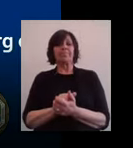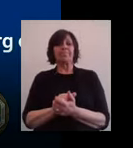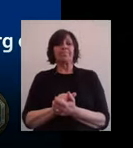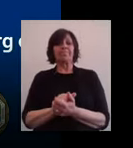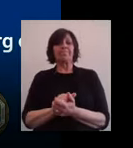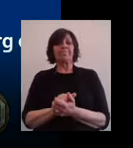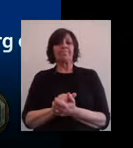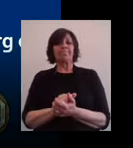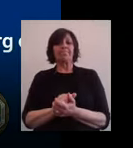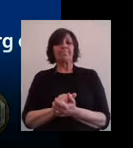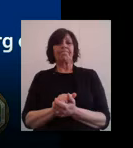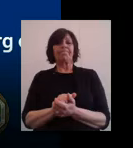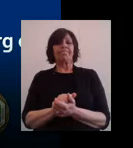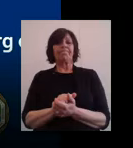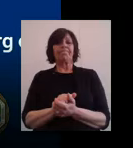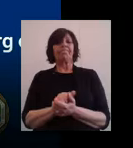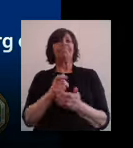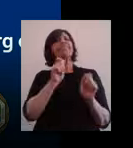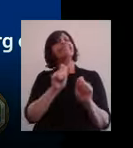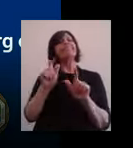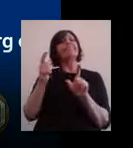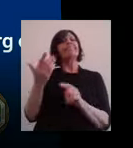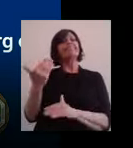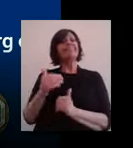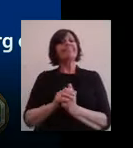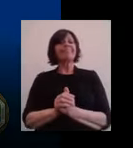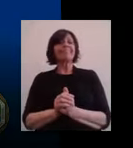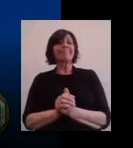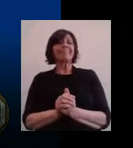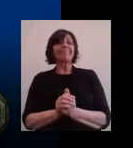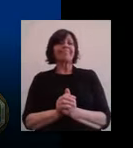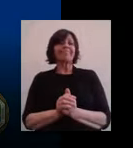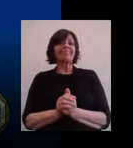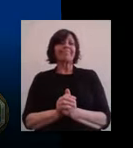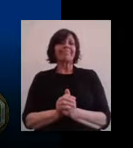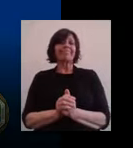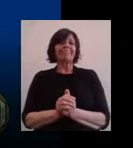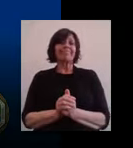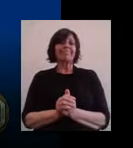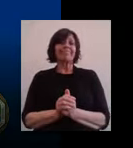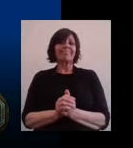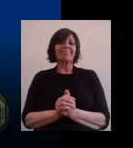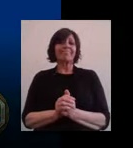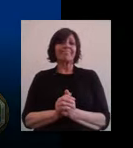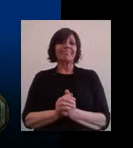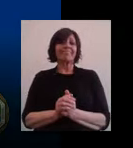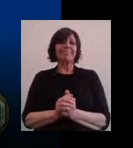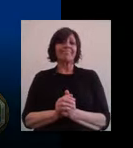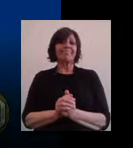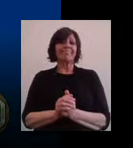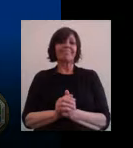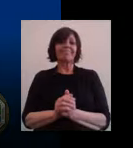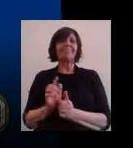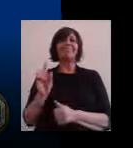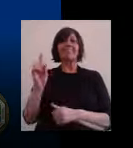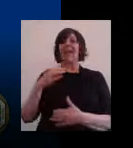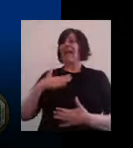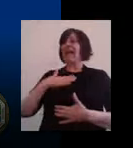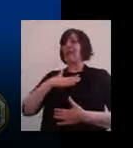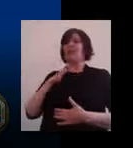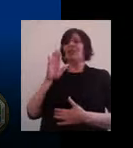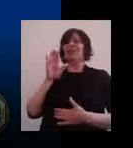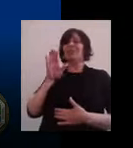Thanks. I'll have the next slide. Yep, I think we've got that covered now, Doc. And Yes, I want thank to you. appreciate you and the Department of